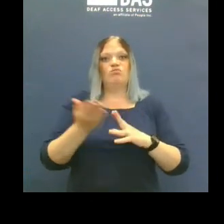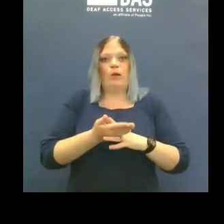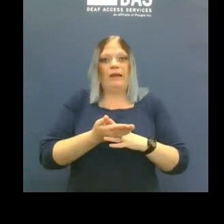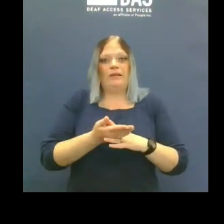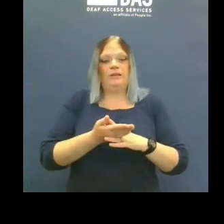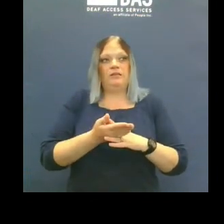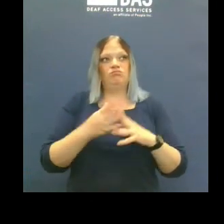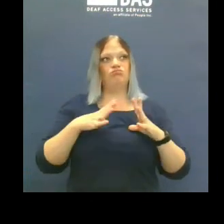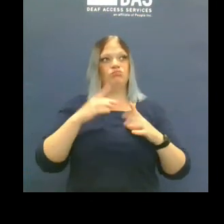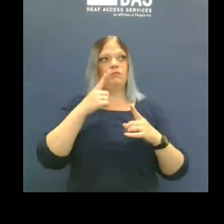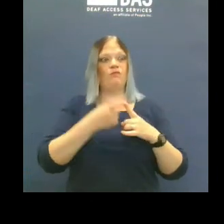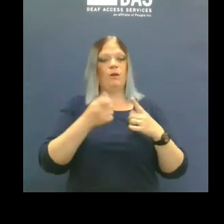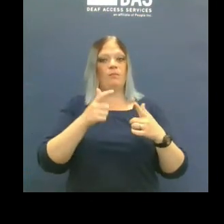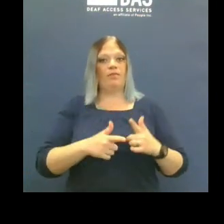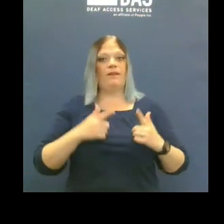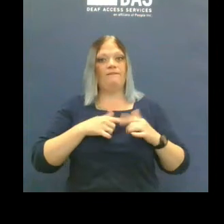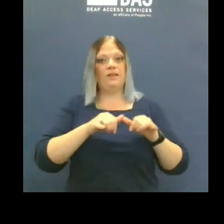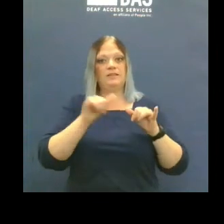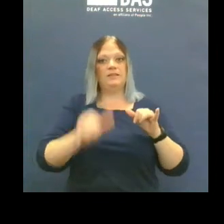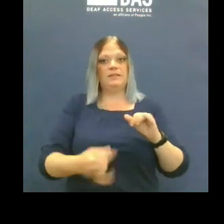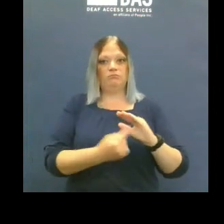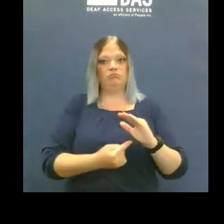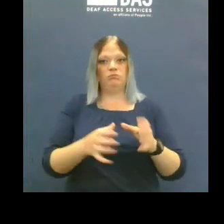your life and remain in quarantine.